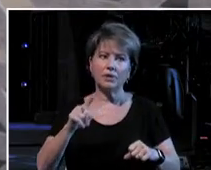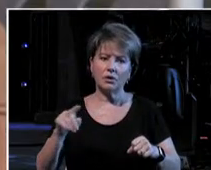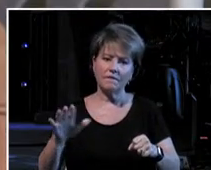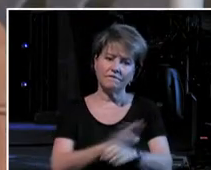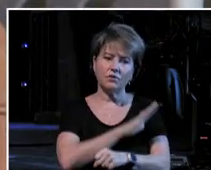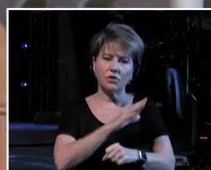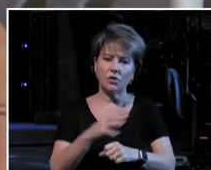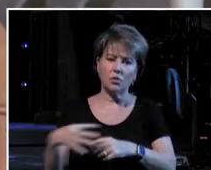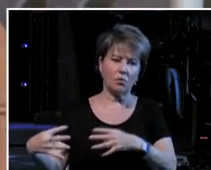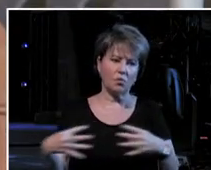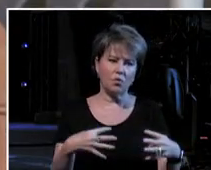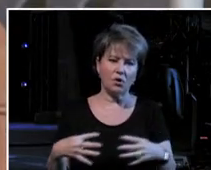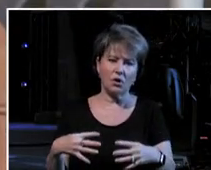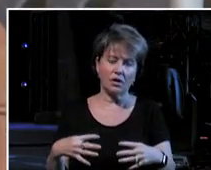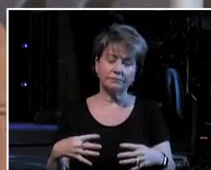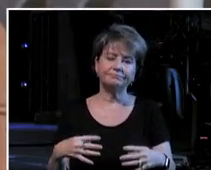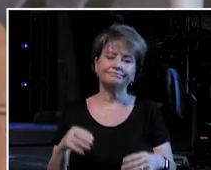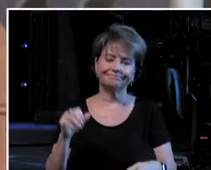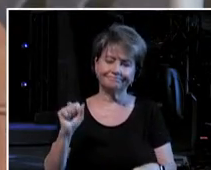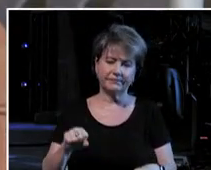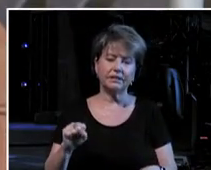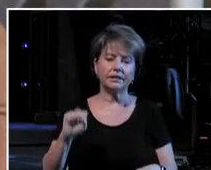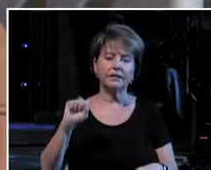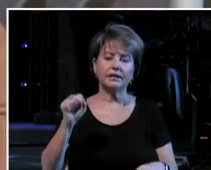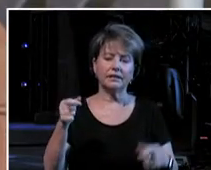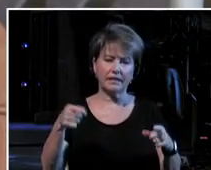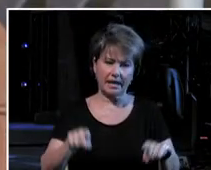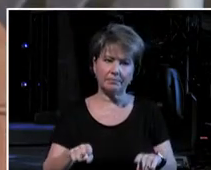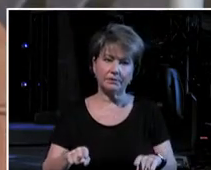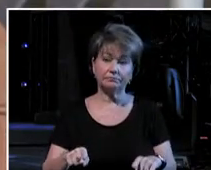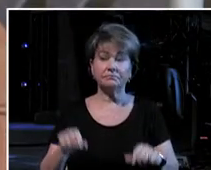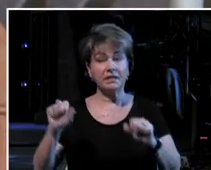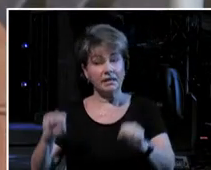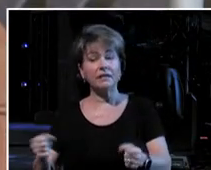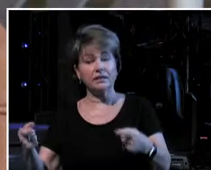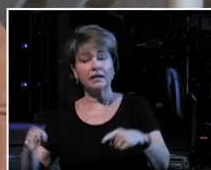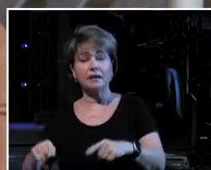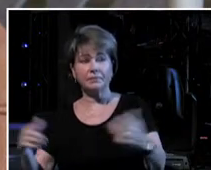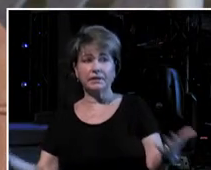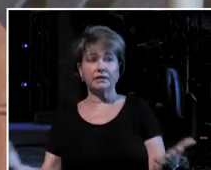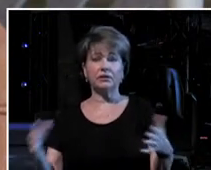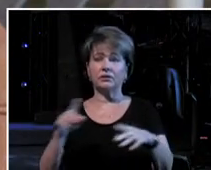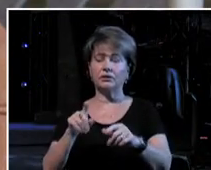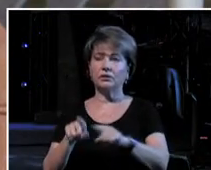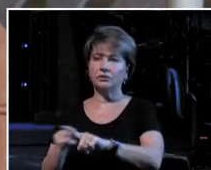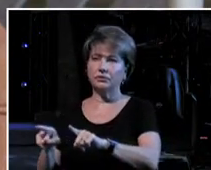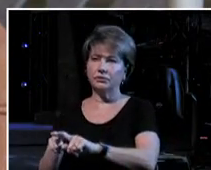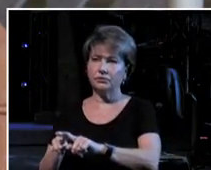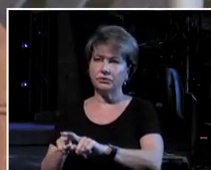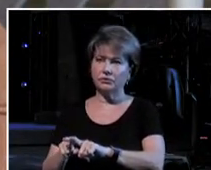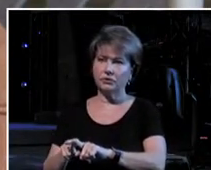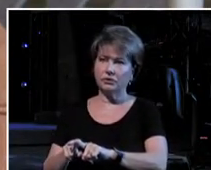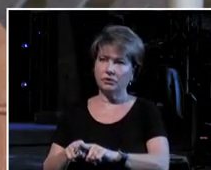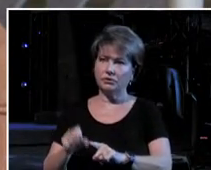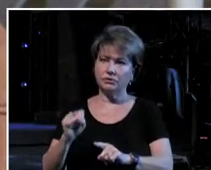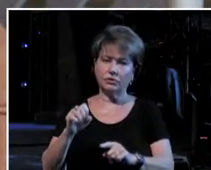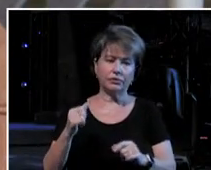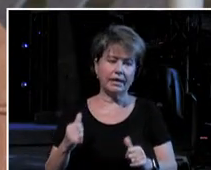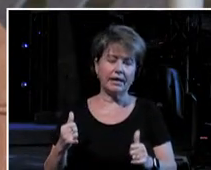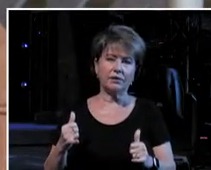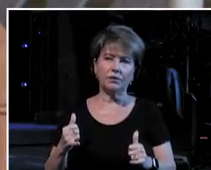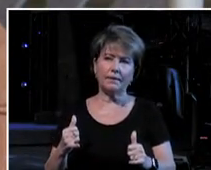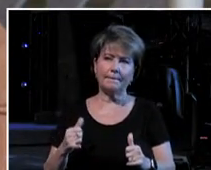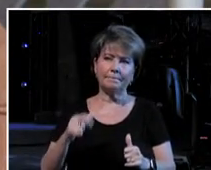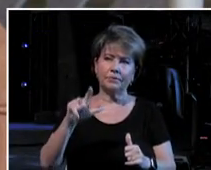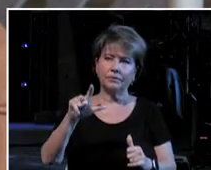inevitable. But you can never be ready for that. So the day of the full-scale invasion on 24th of